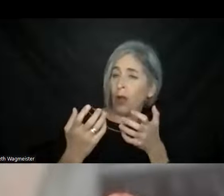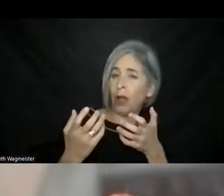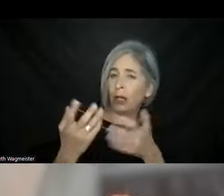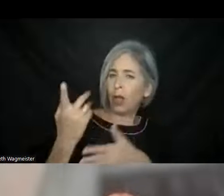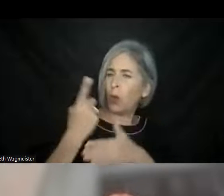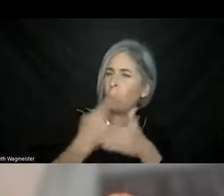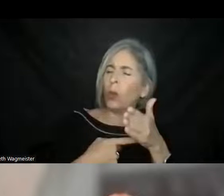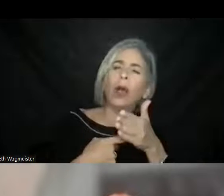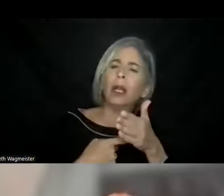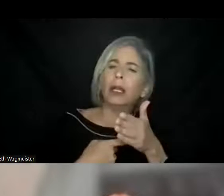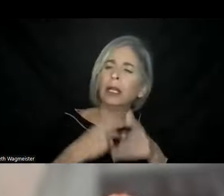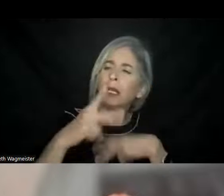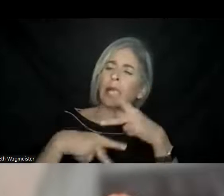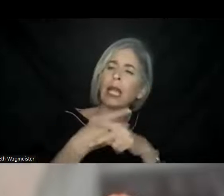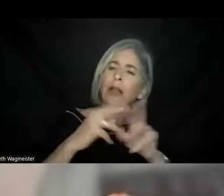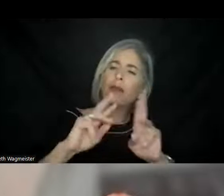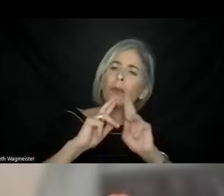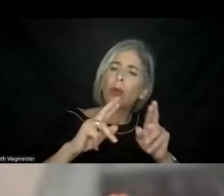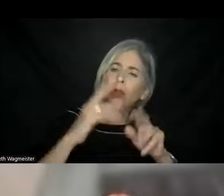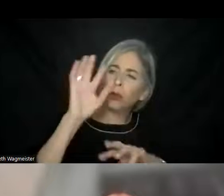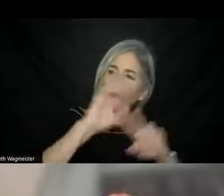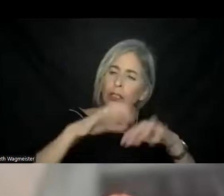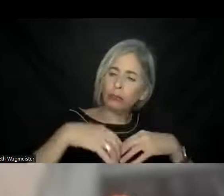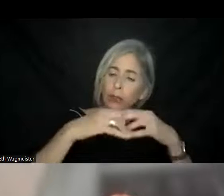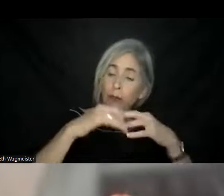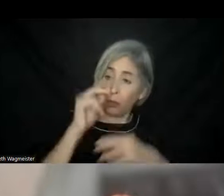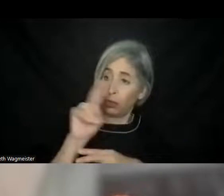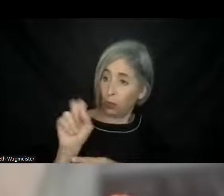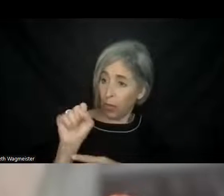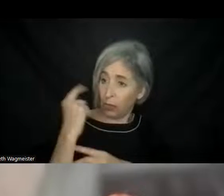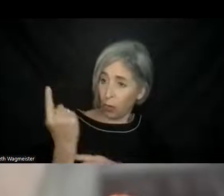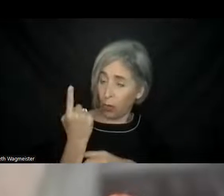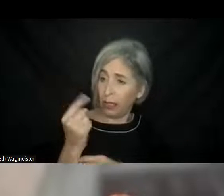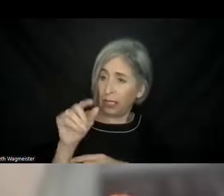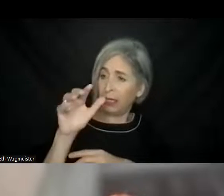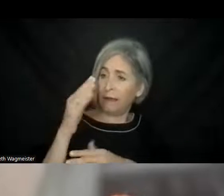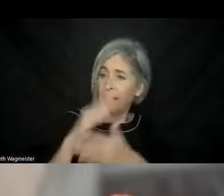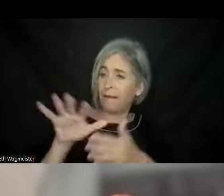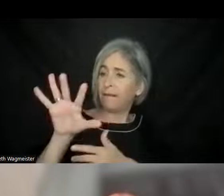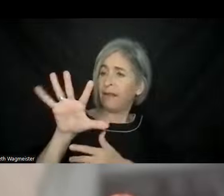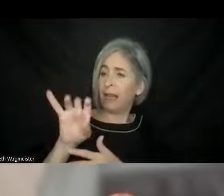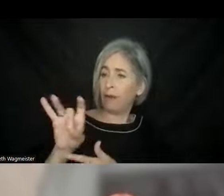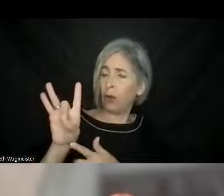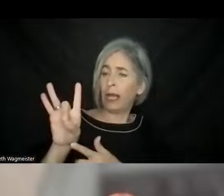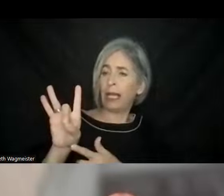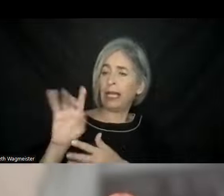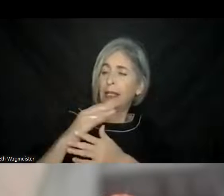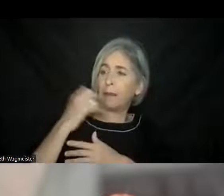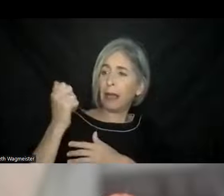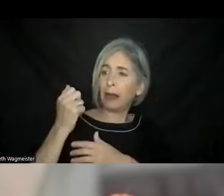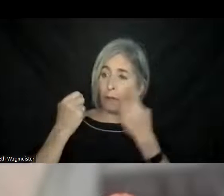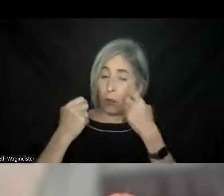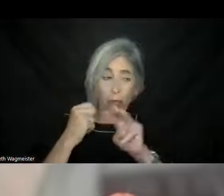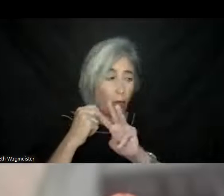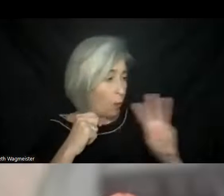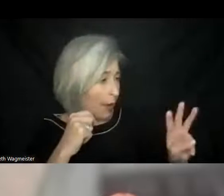the what kind of report are you looking to build? Is it just for the US, in which case the section 508 one is better? Is it just for the web, in